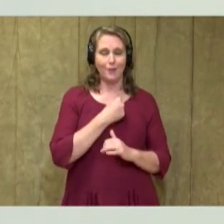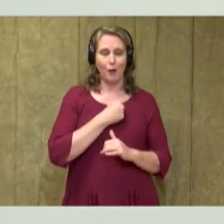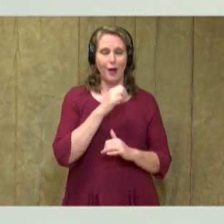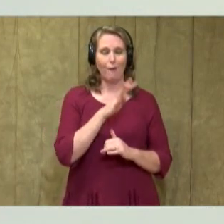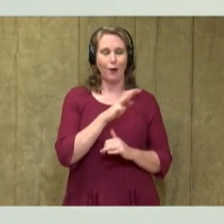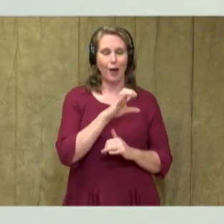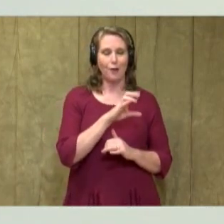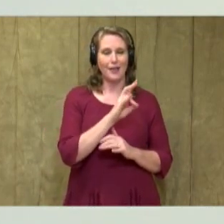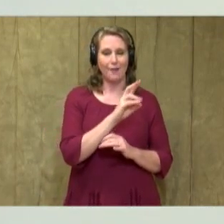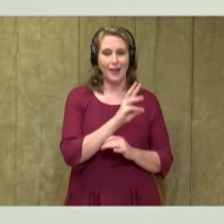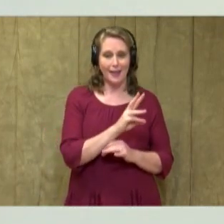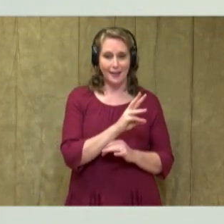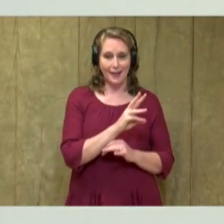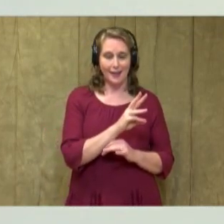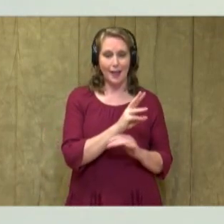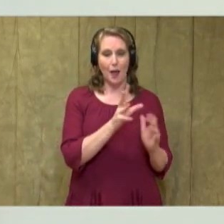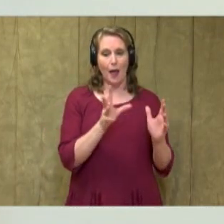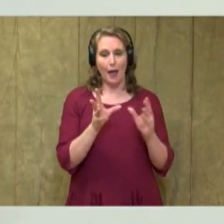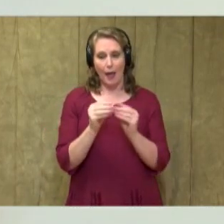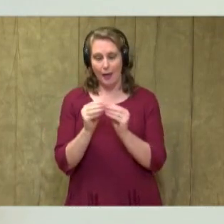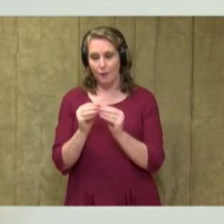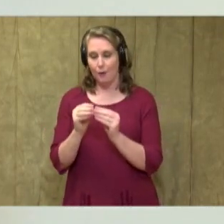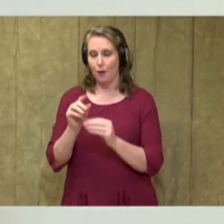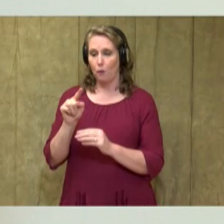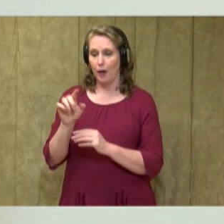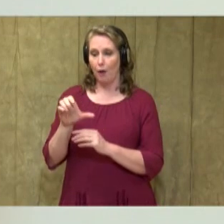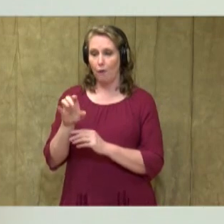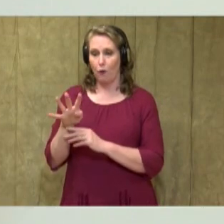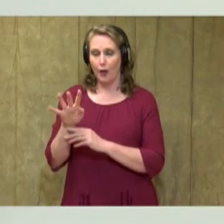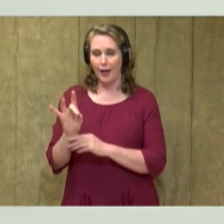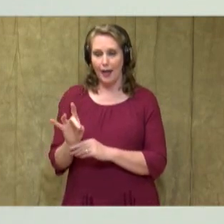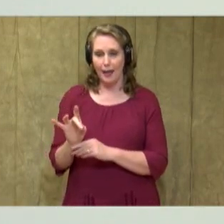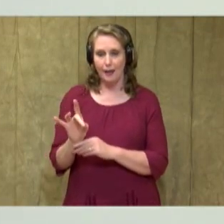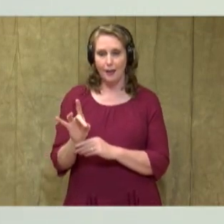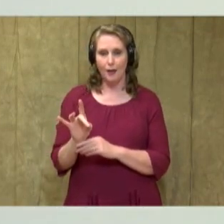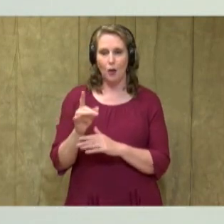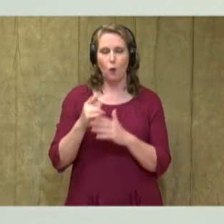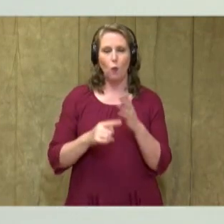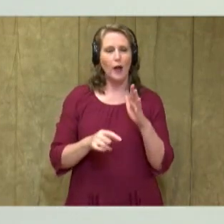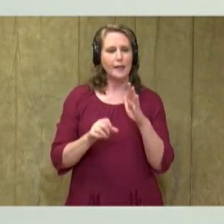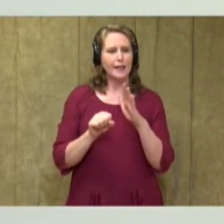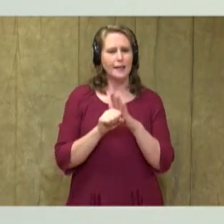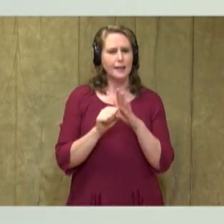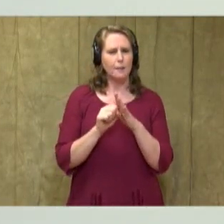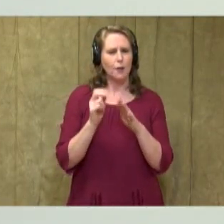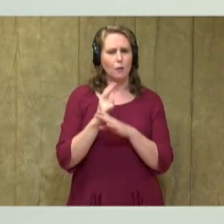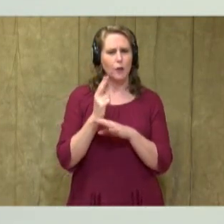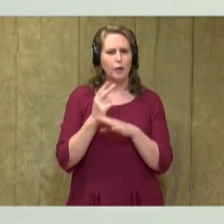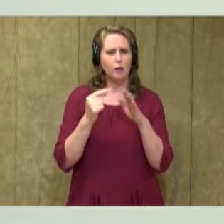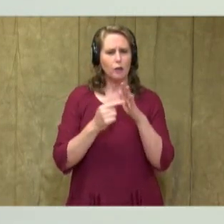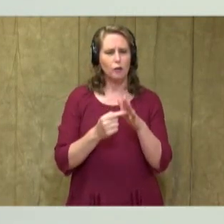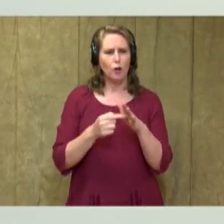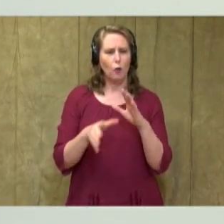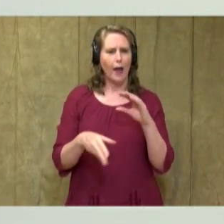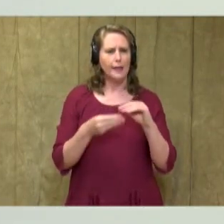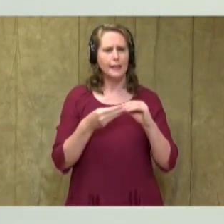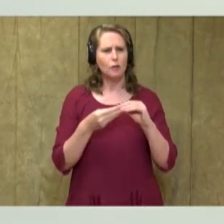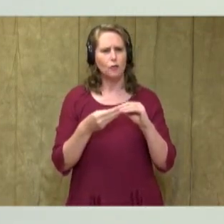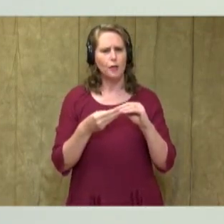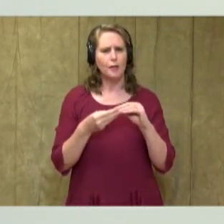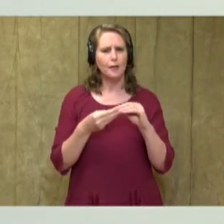476 together with 148. What's that symbol that we use right here to show